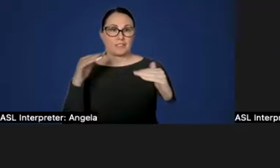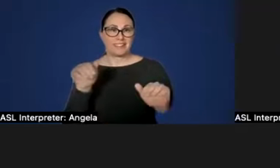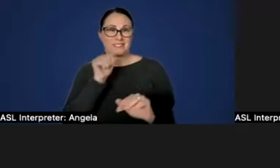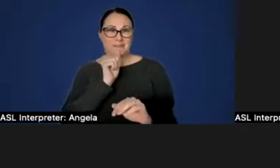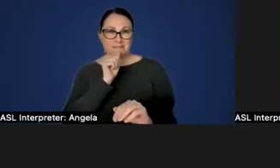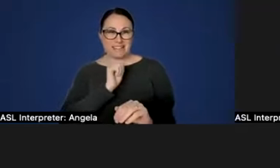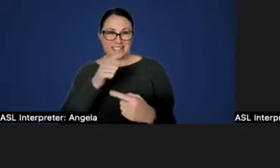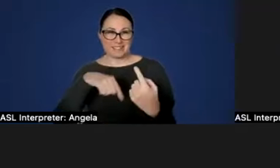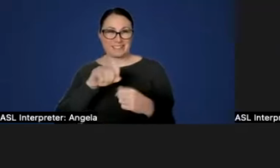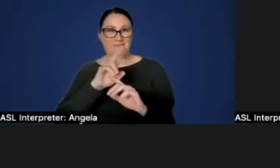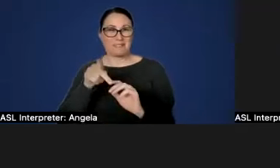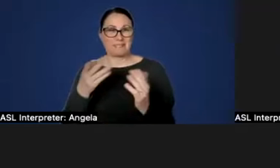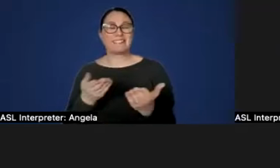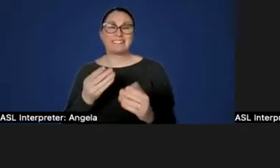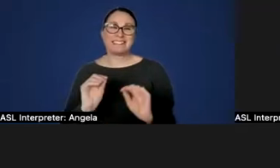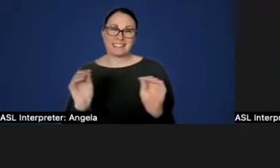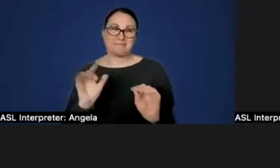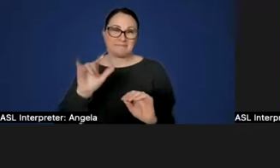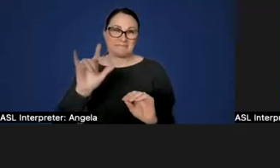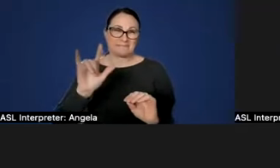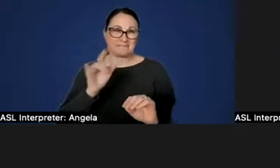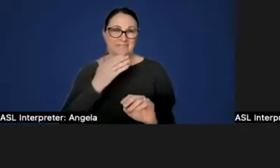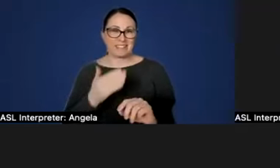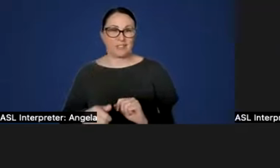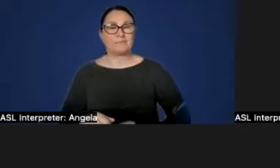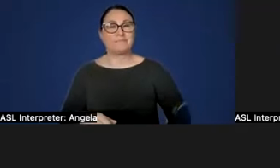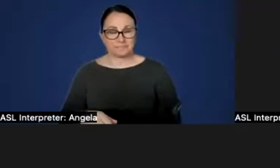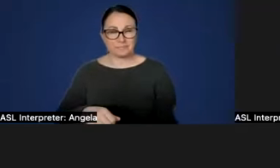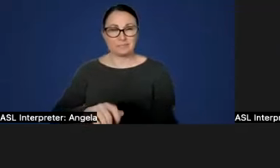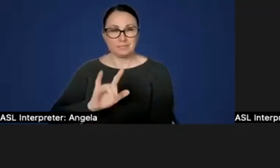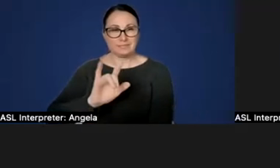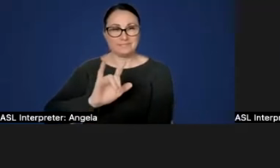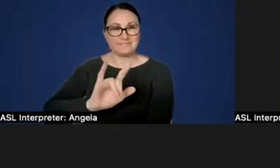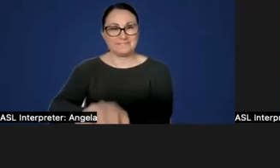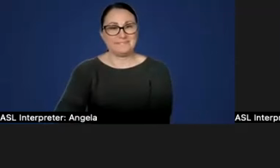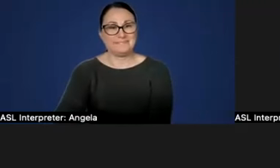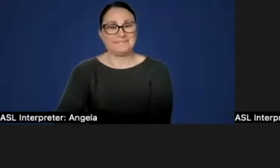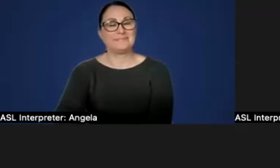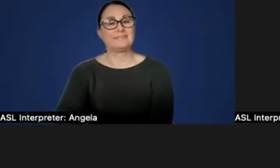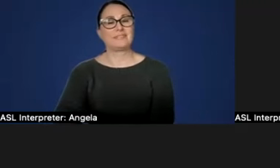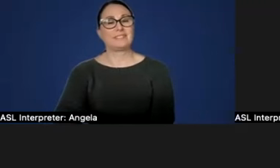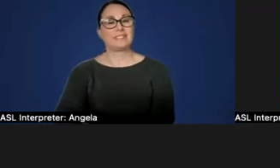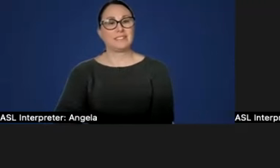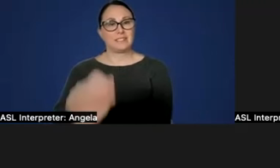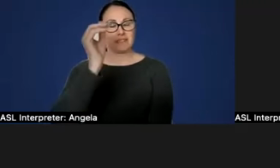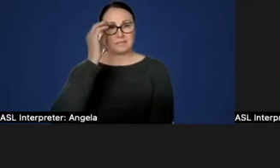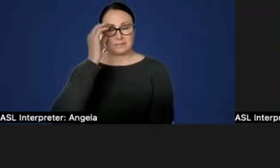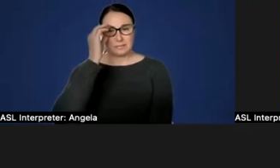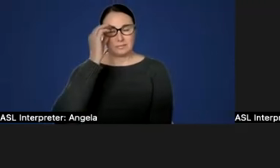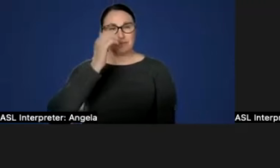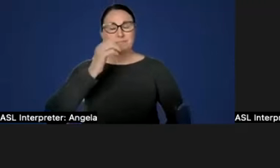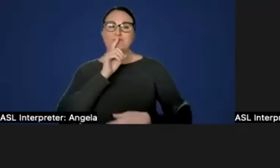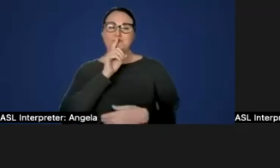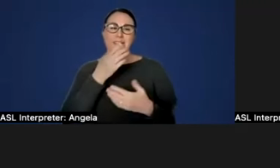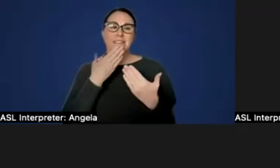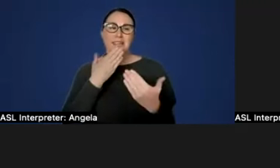as we wrapped up here. Yes, thank you so much to ASL interpreters. We appreciate you all.